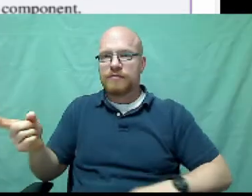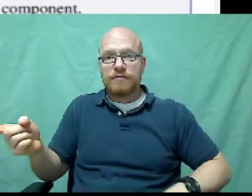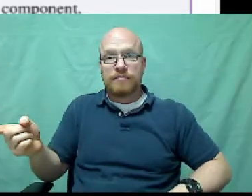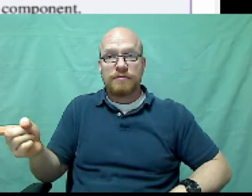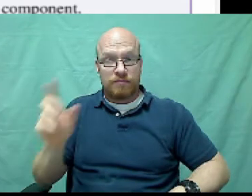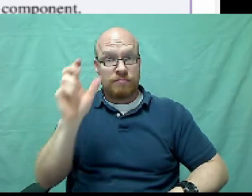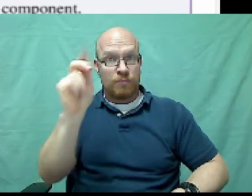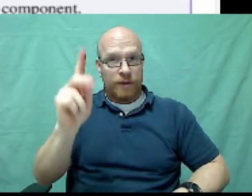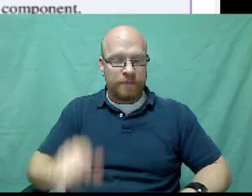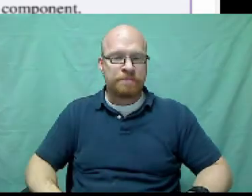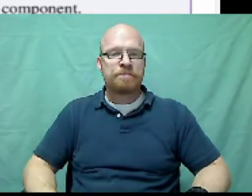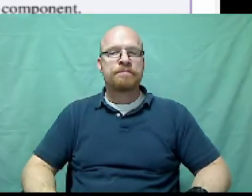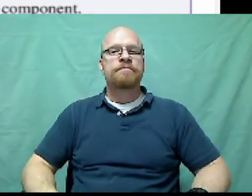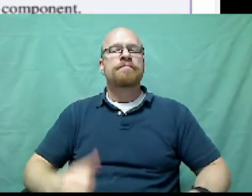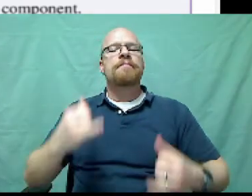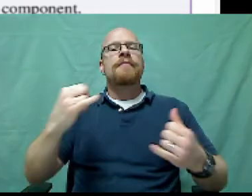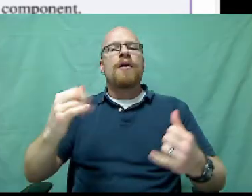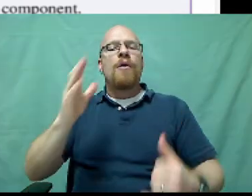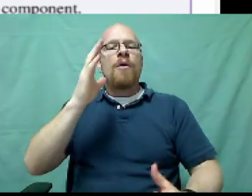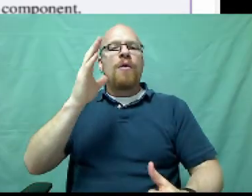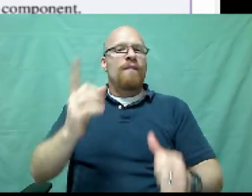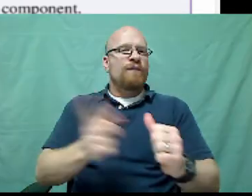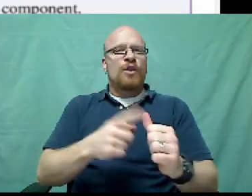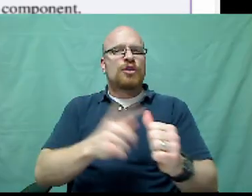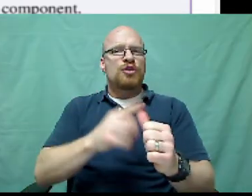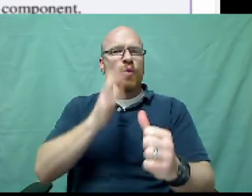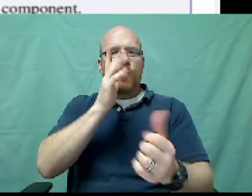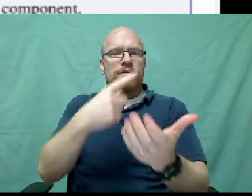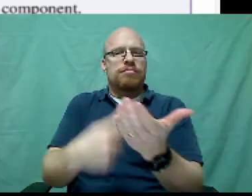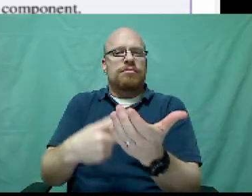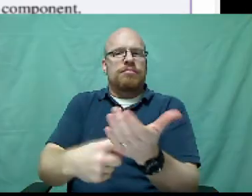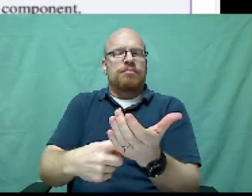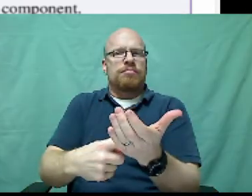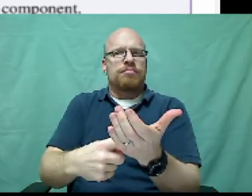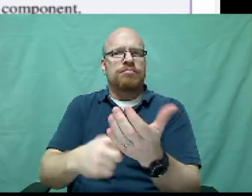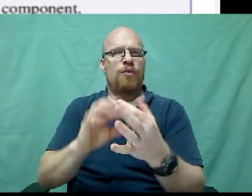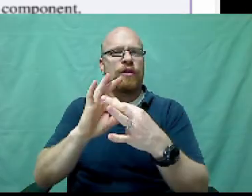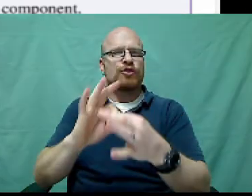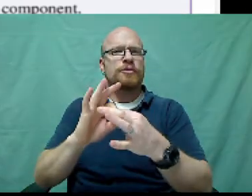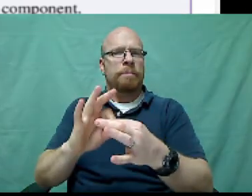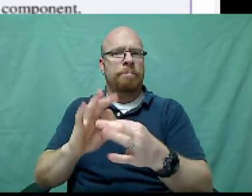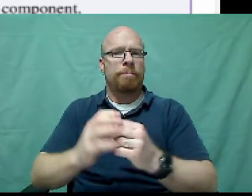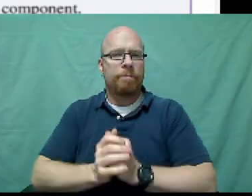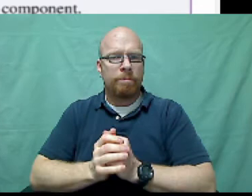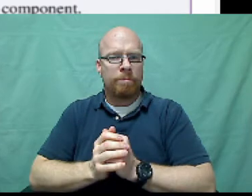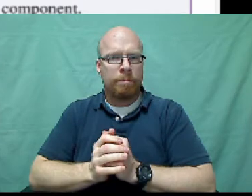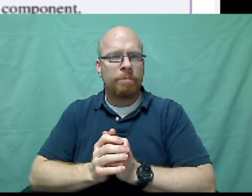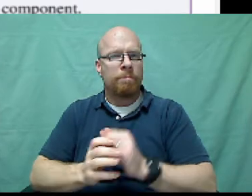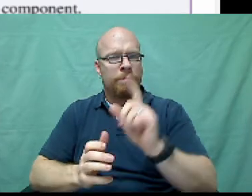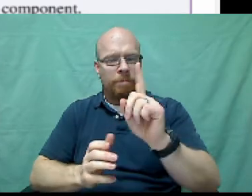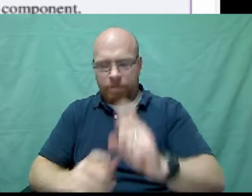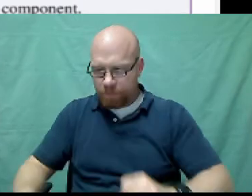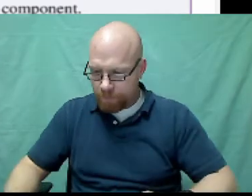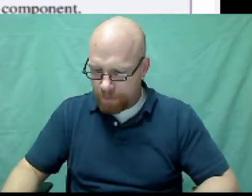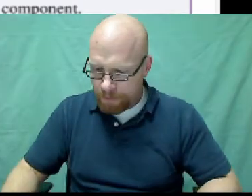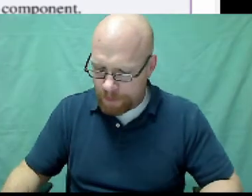rules, and changes it, and out comes something else. So first we're going to talk about